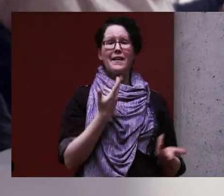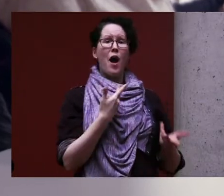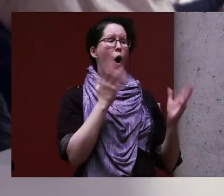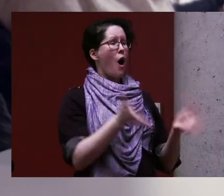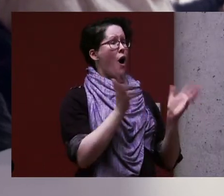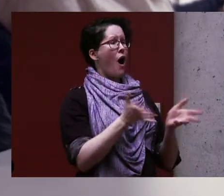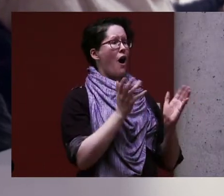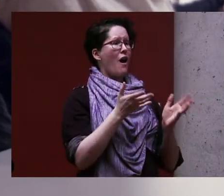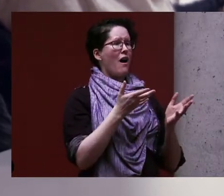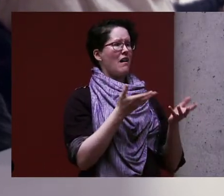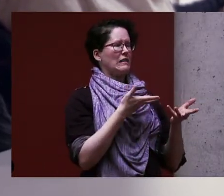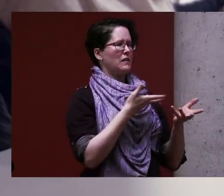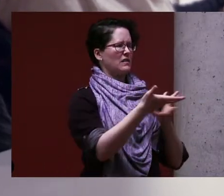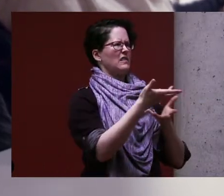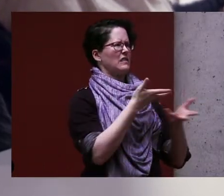a conversation